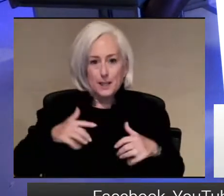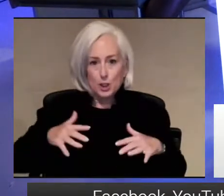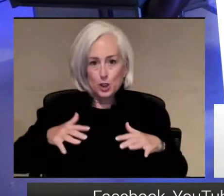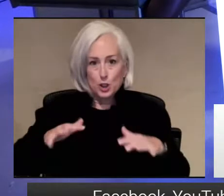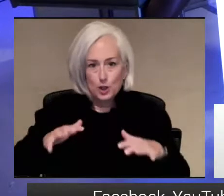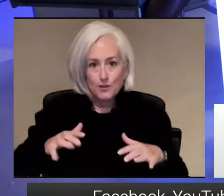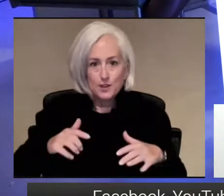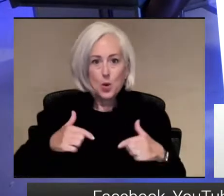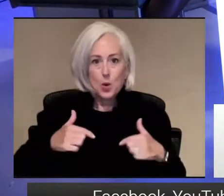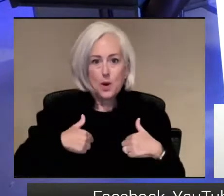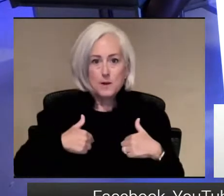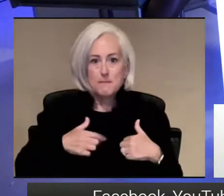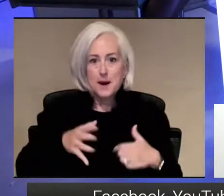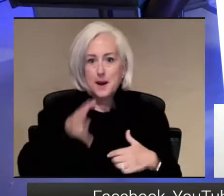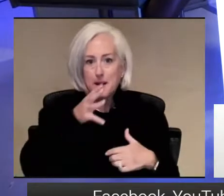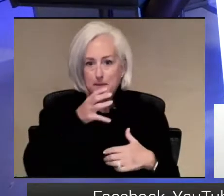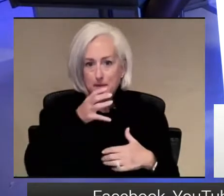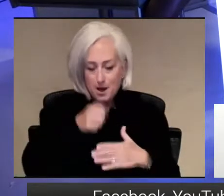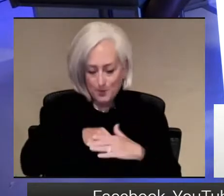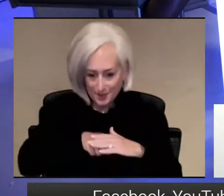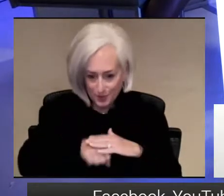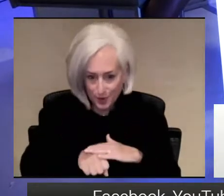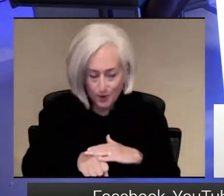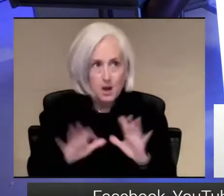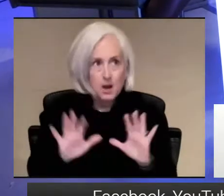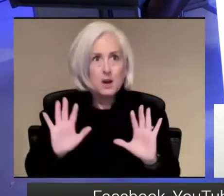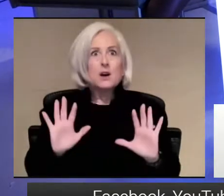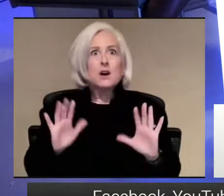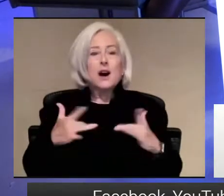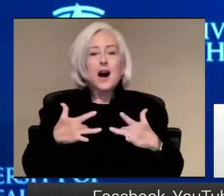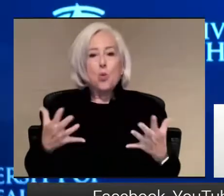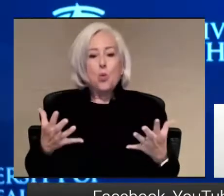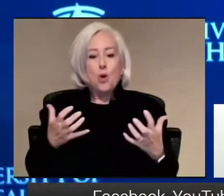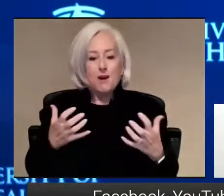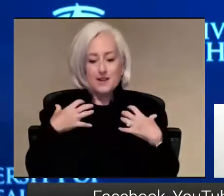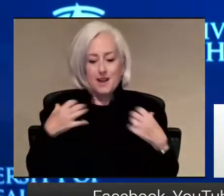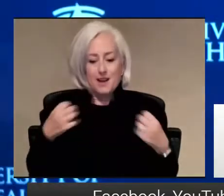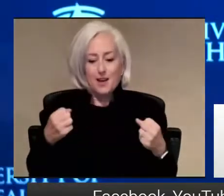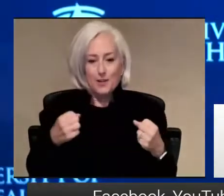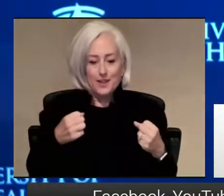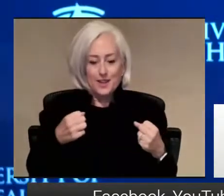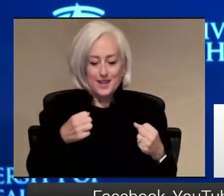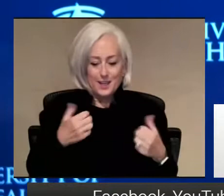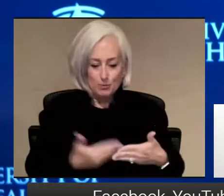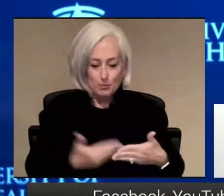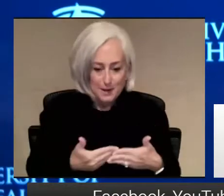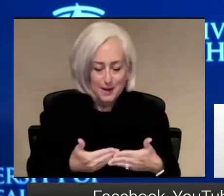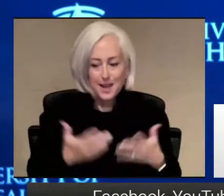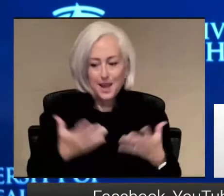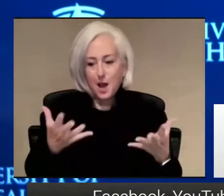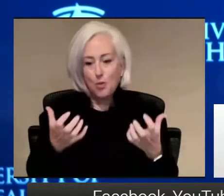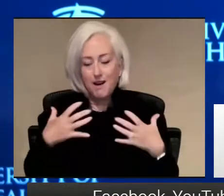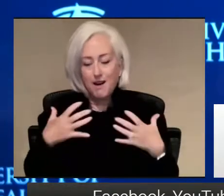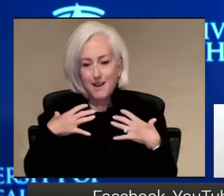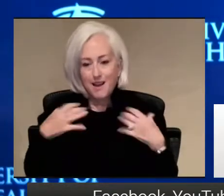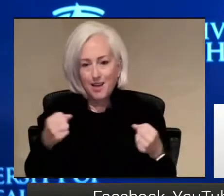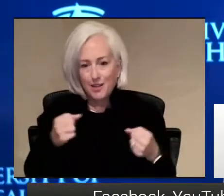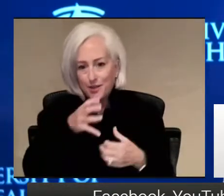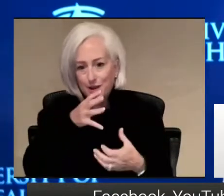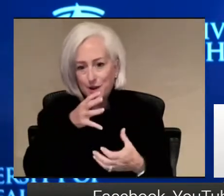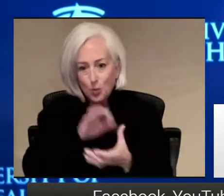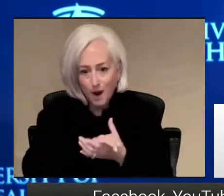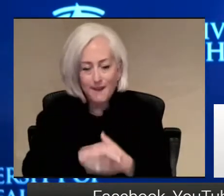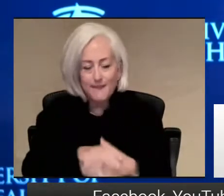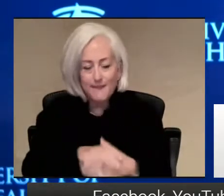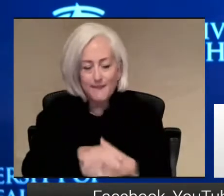just want to have healthy children, healthy wife, right? Because and you get nervous about that, and this just the stress from hearing the statistics and the challenges that folks